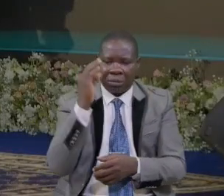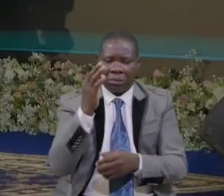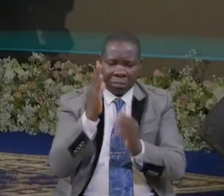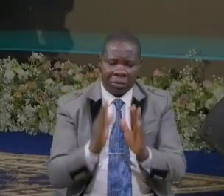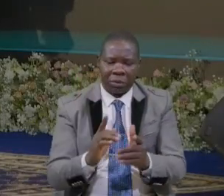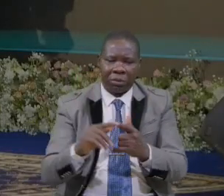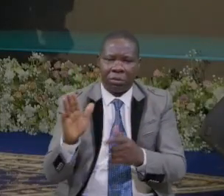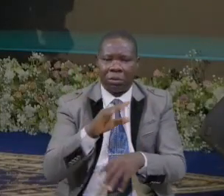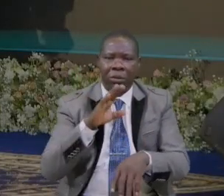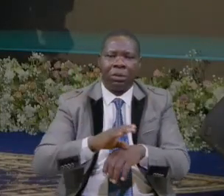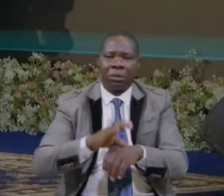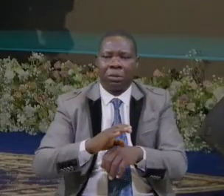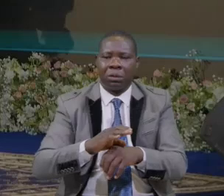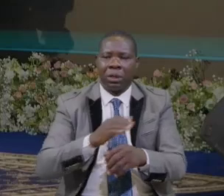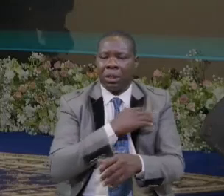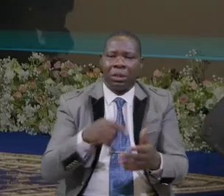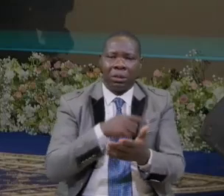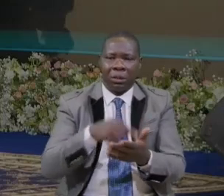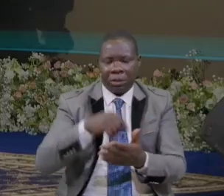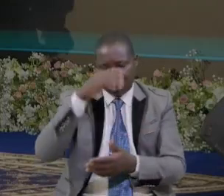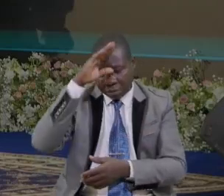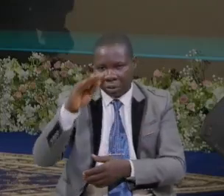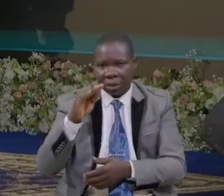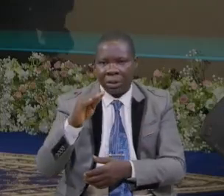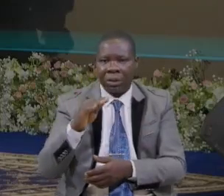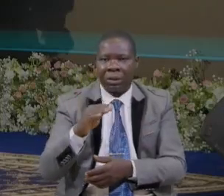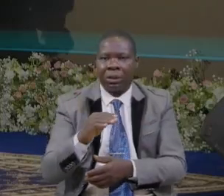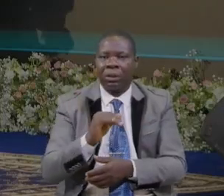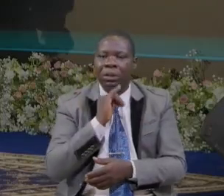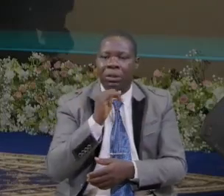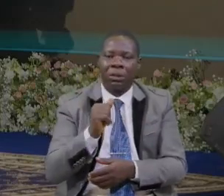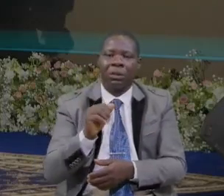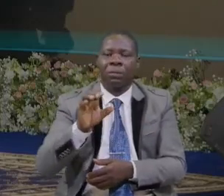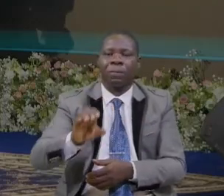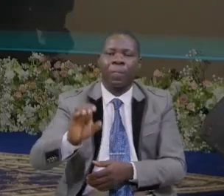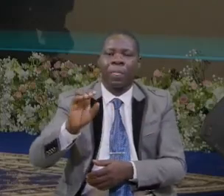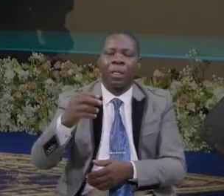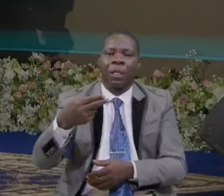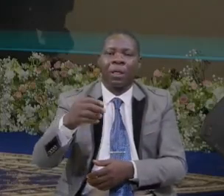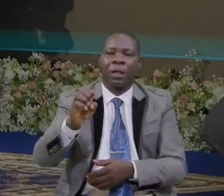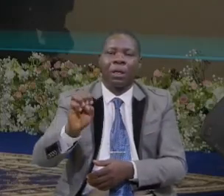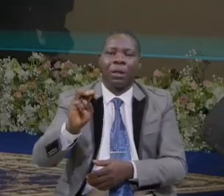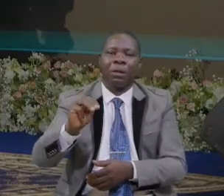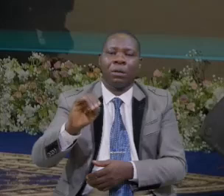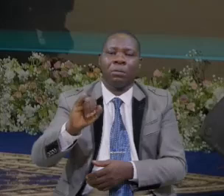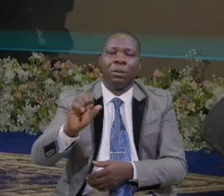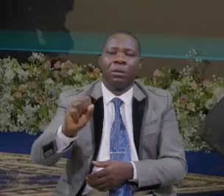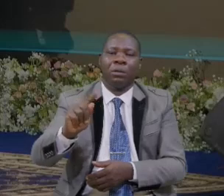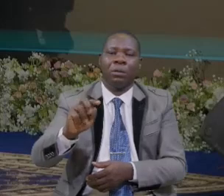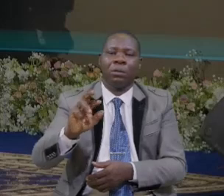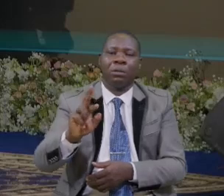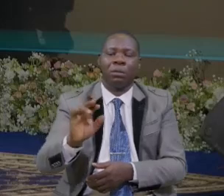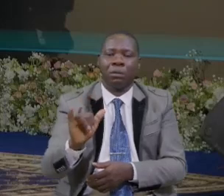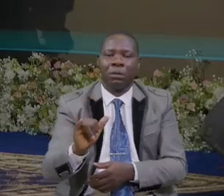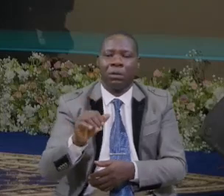man is, in chemistry, physics, biology, he knows quite a lot. And I